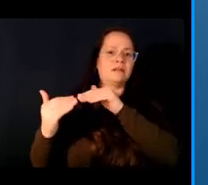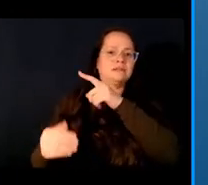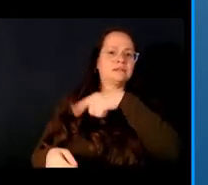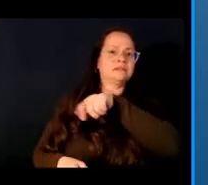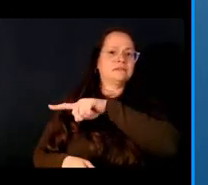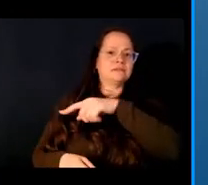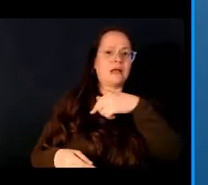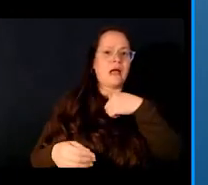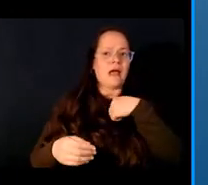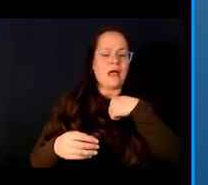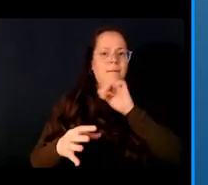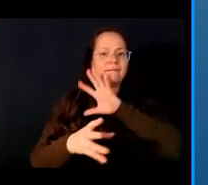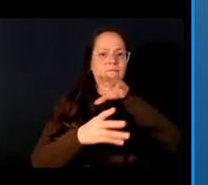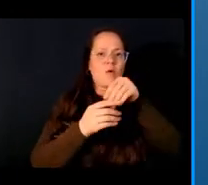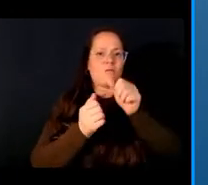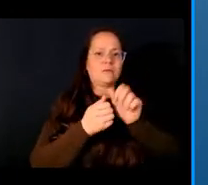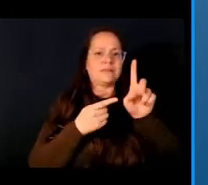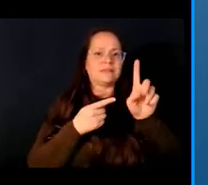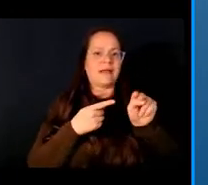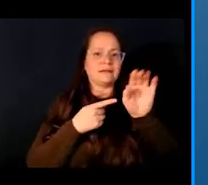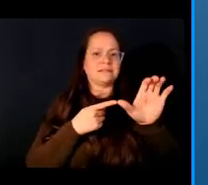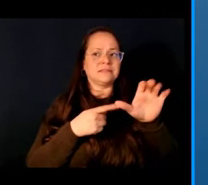involved with the DNC